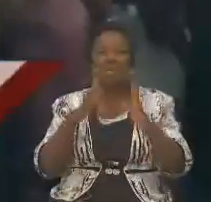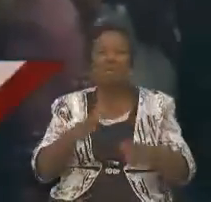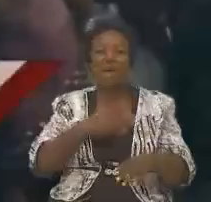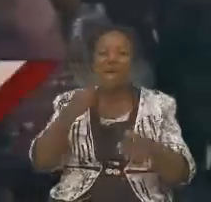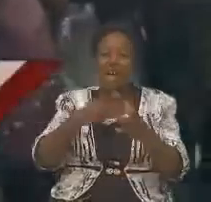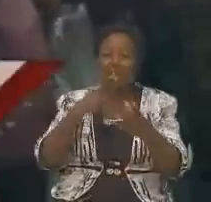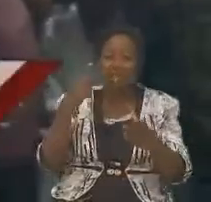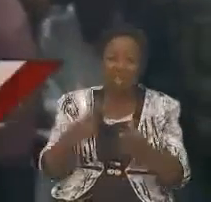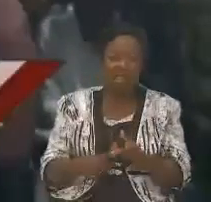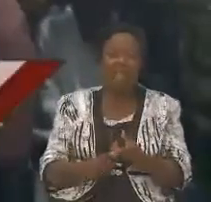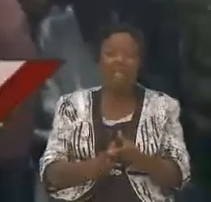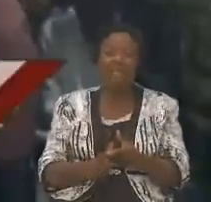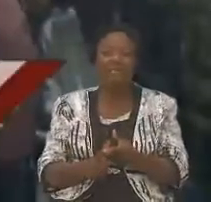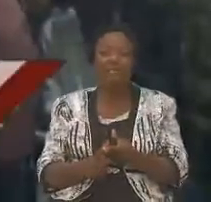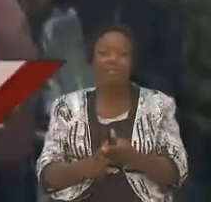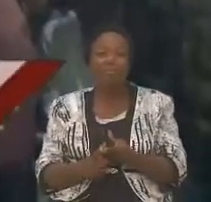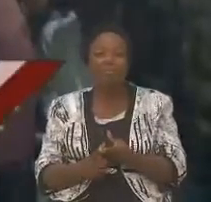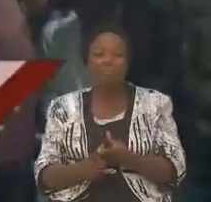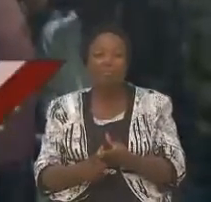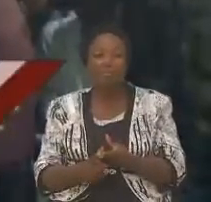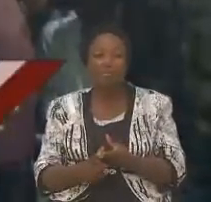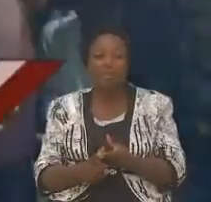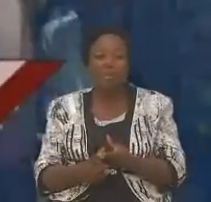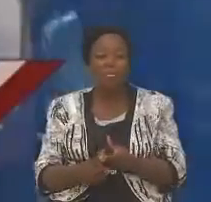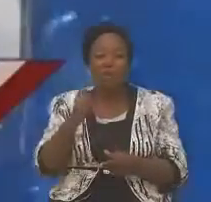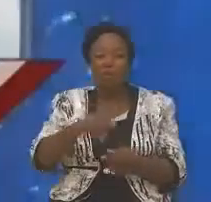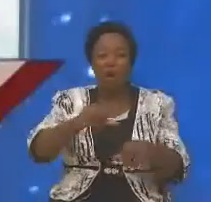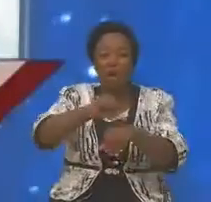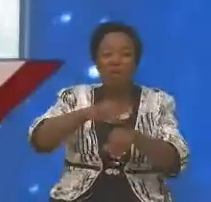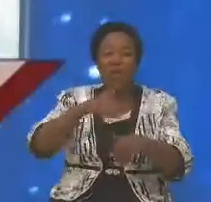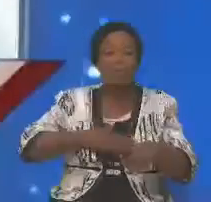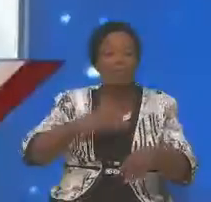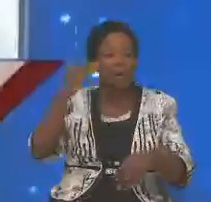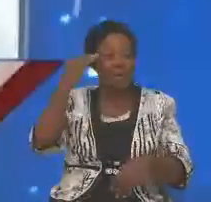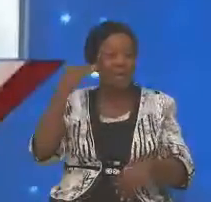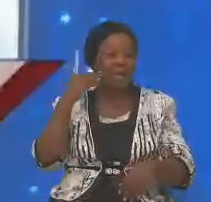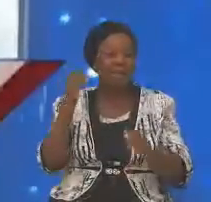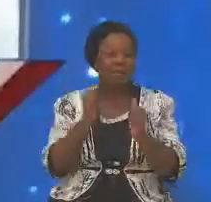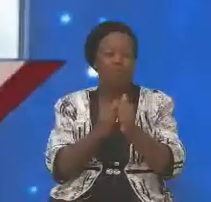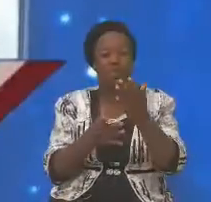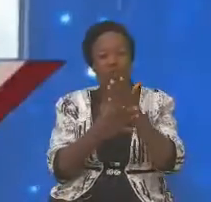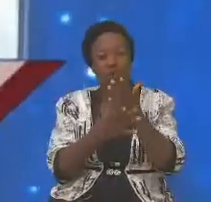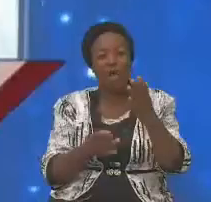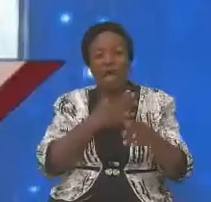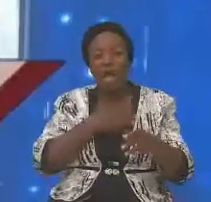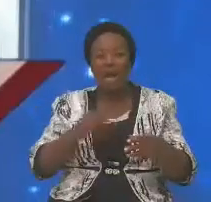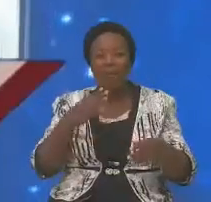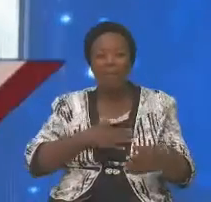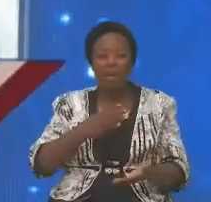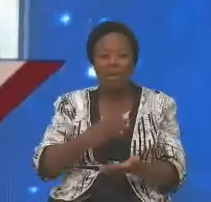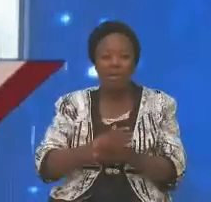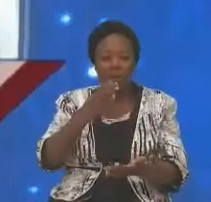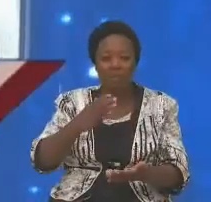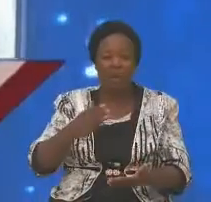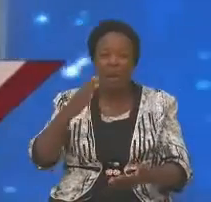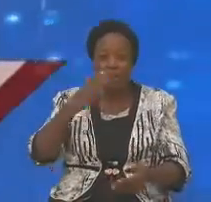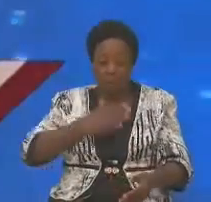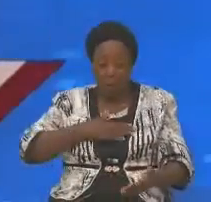my enemies, and then thou anointest mine head with oil,